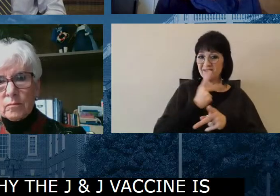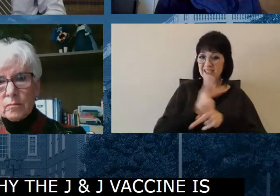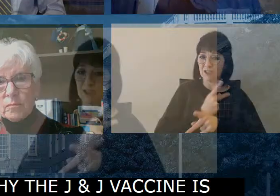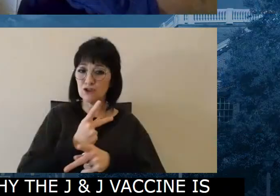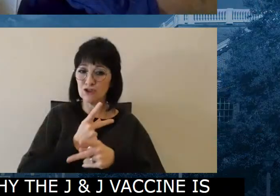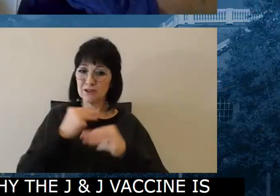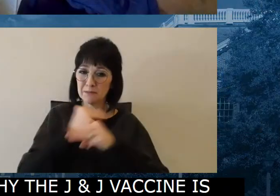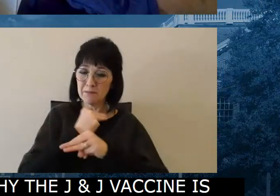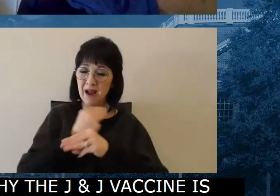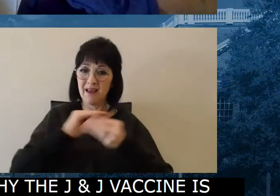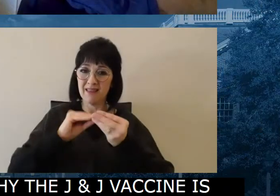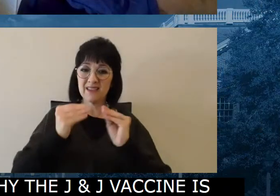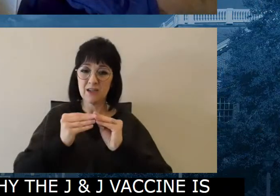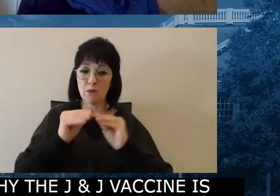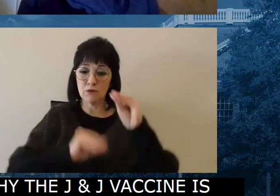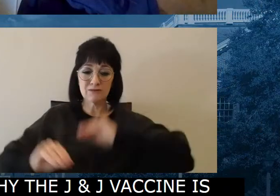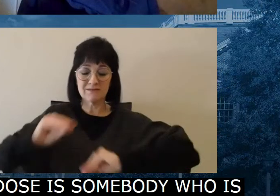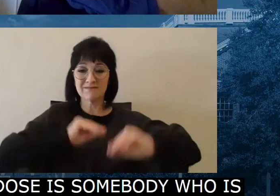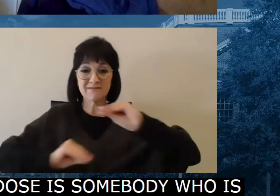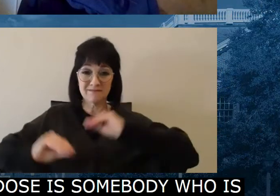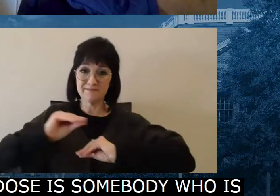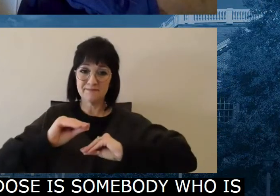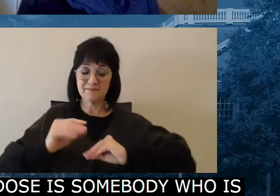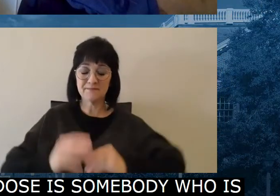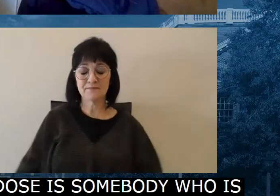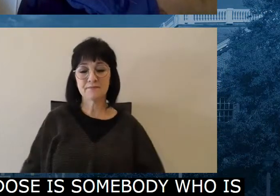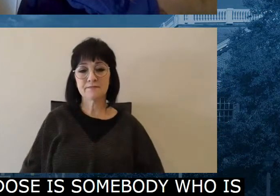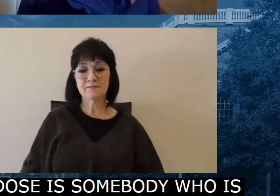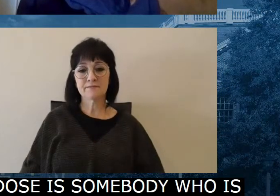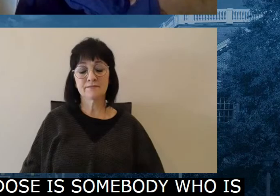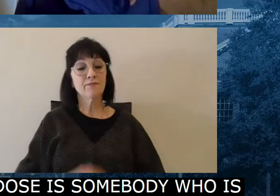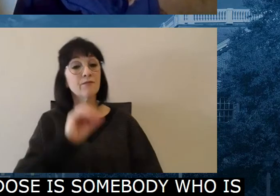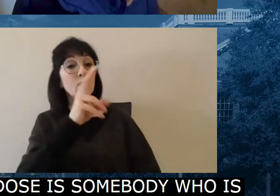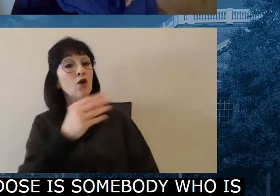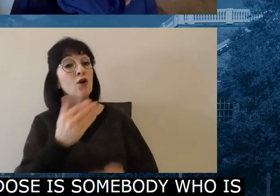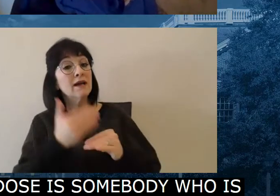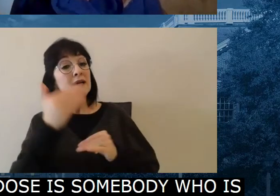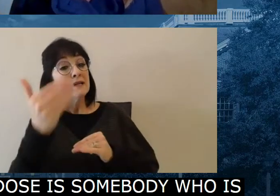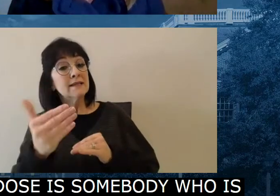All right, next we'll go to Tim Mastro from Delaware State News.